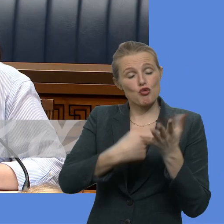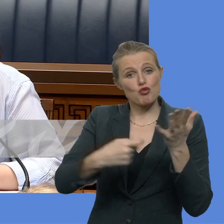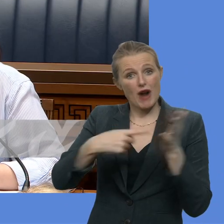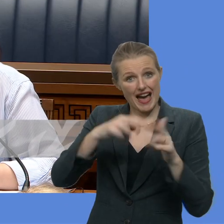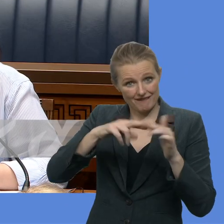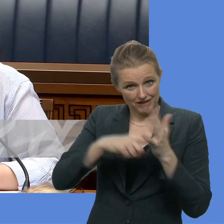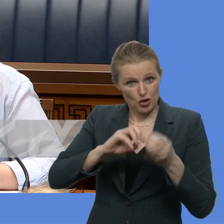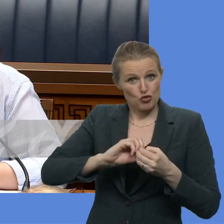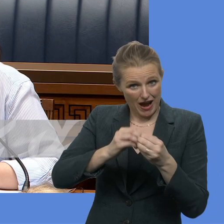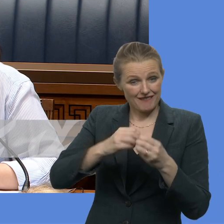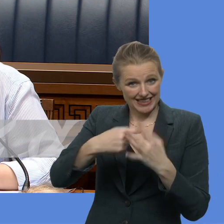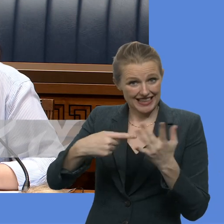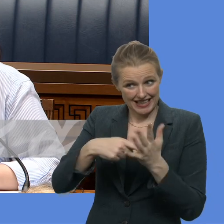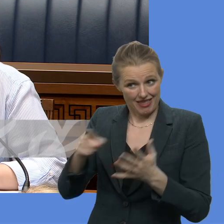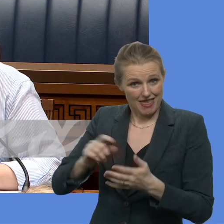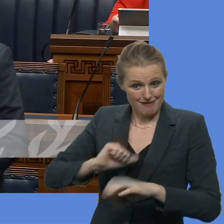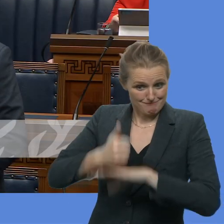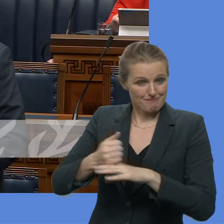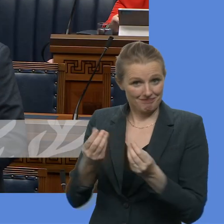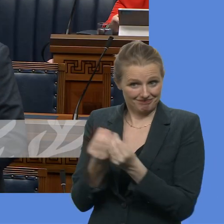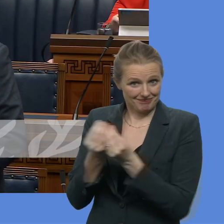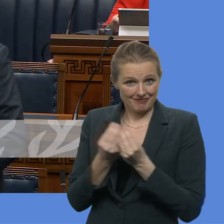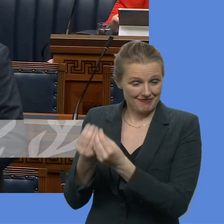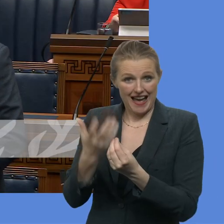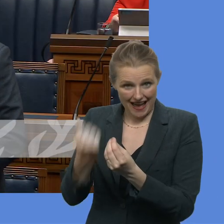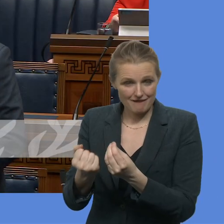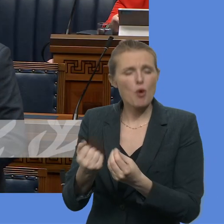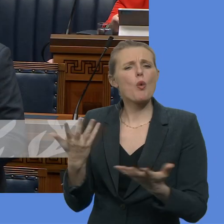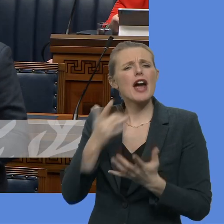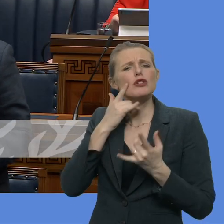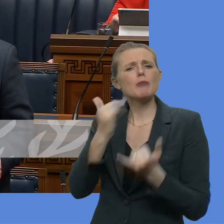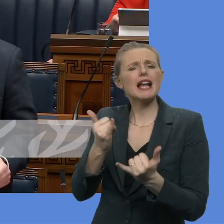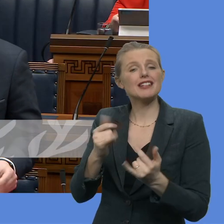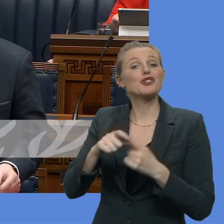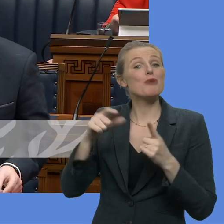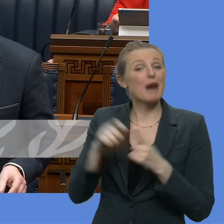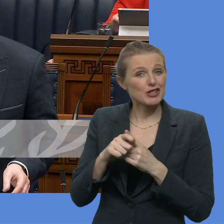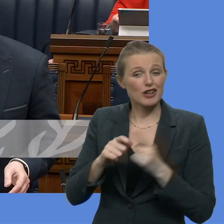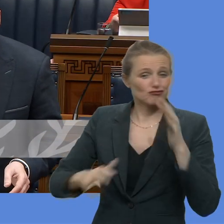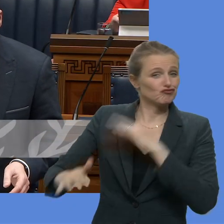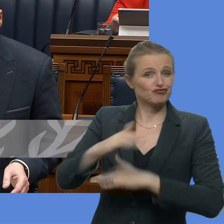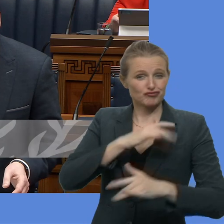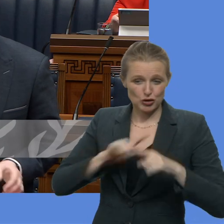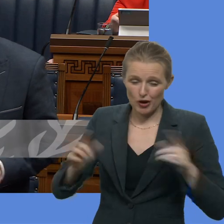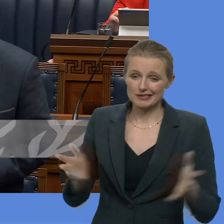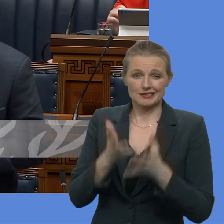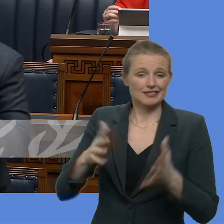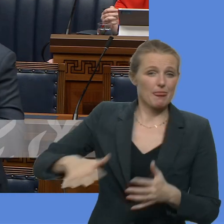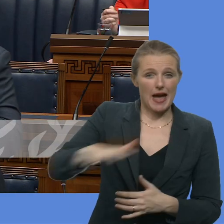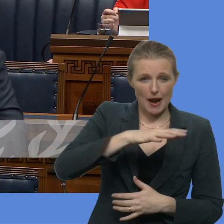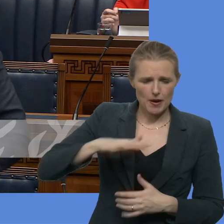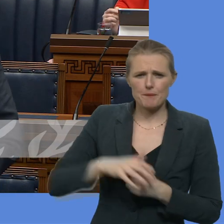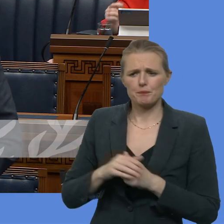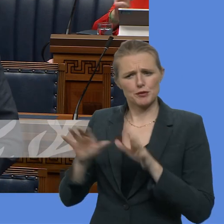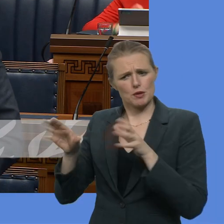the Regeneration Steering Group there, which is made up of local businesses, community and political leaders. The department would very much like to be in